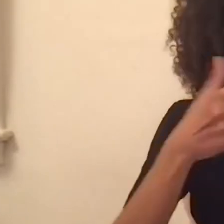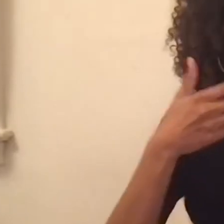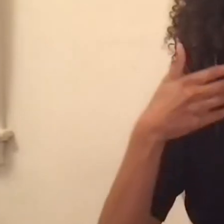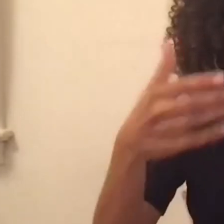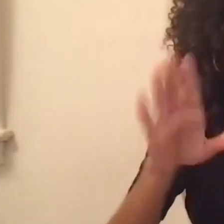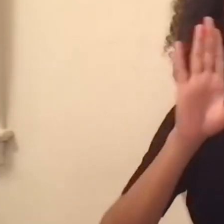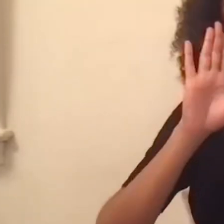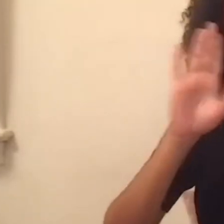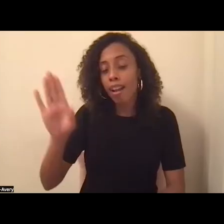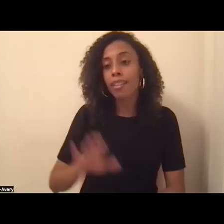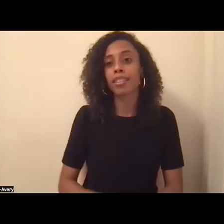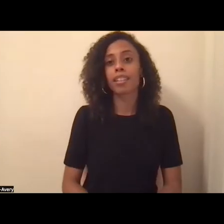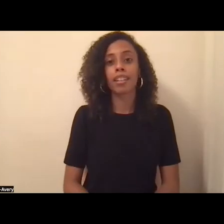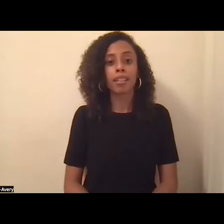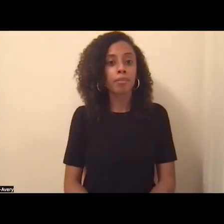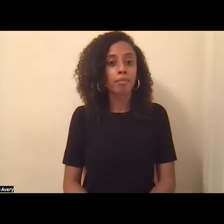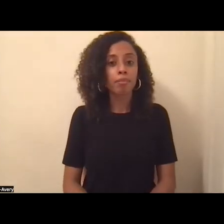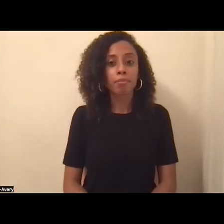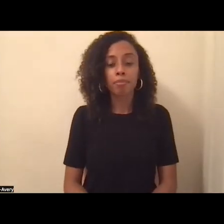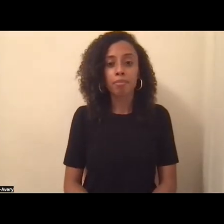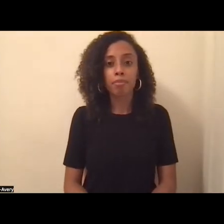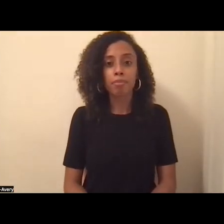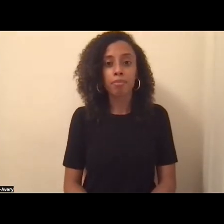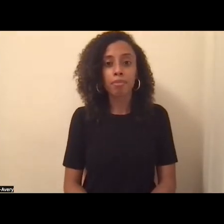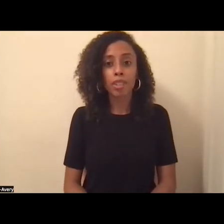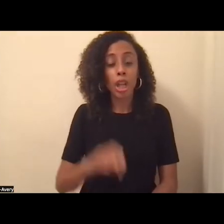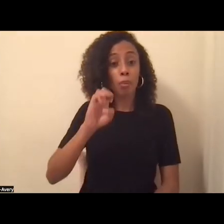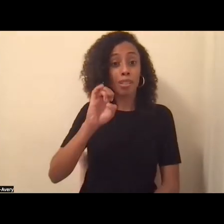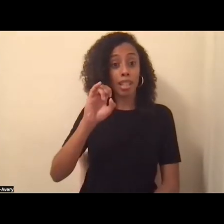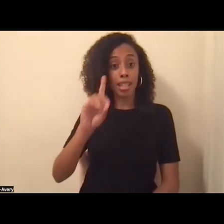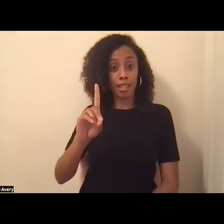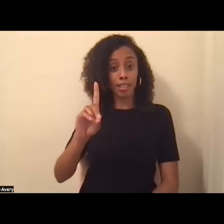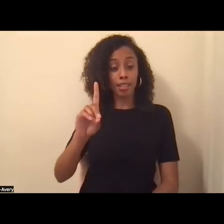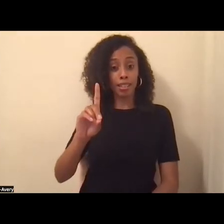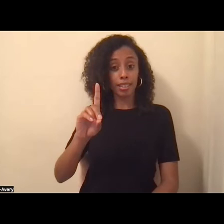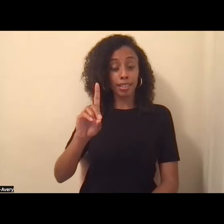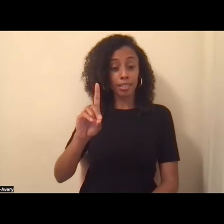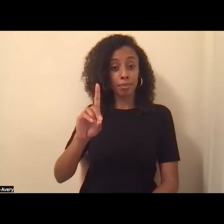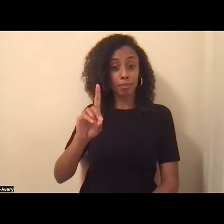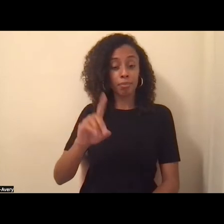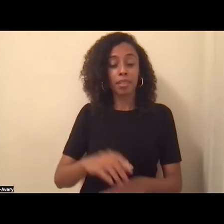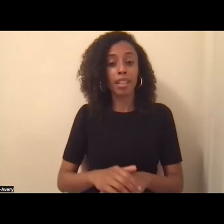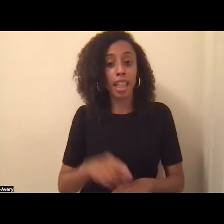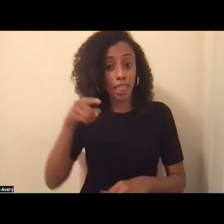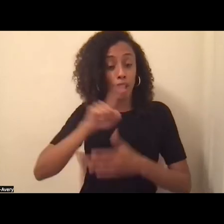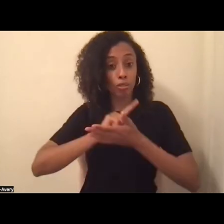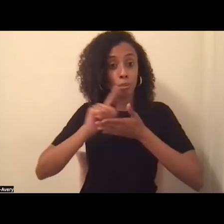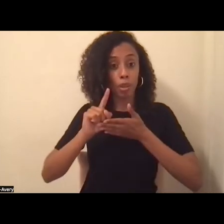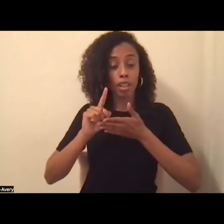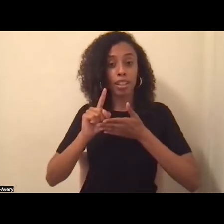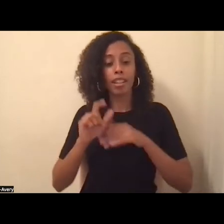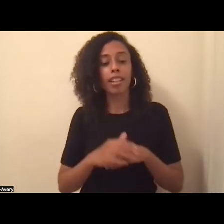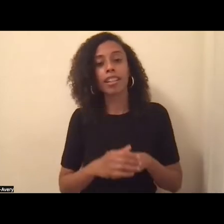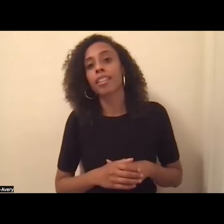Hi. Well, it was Eid this week, and it was